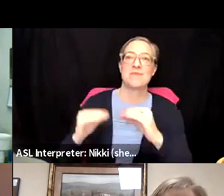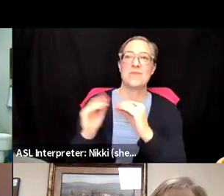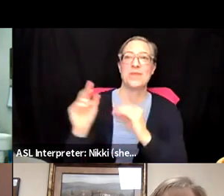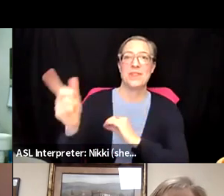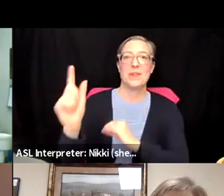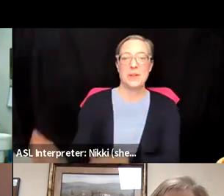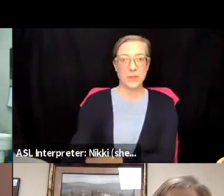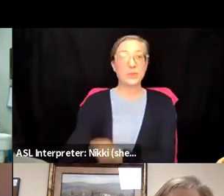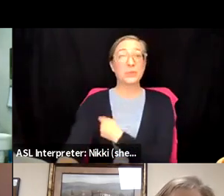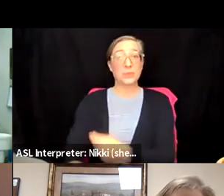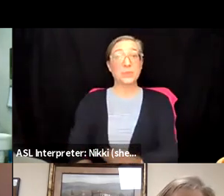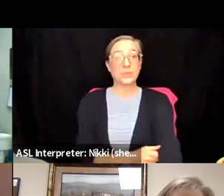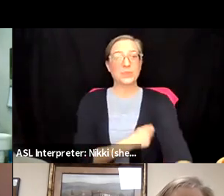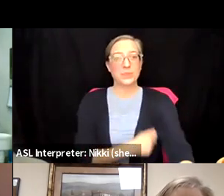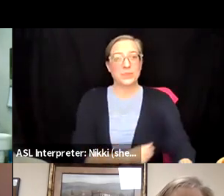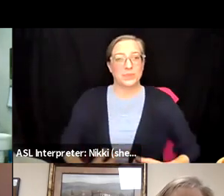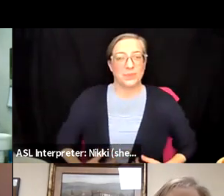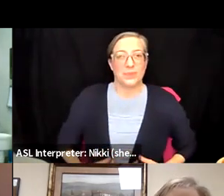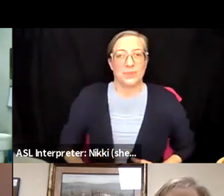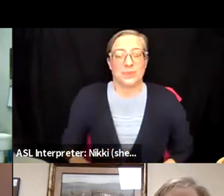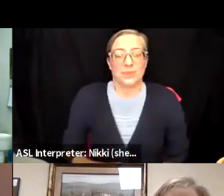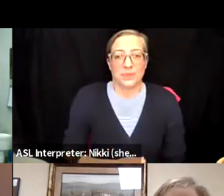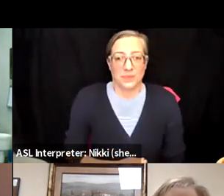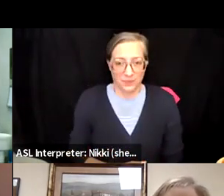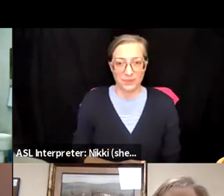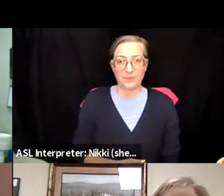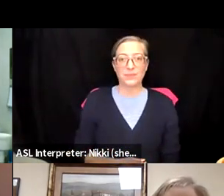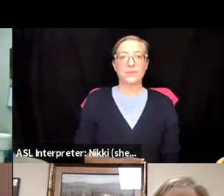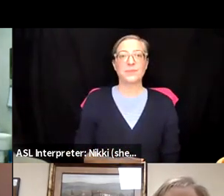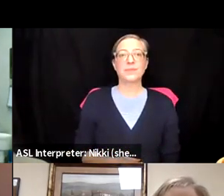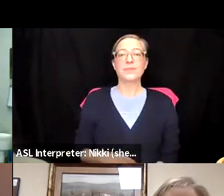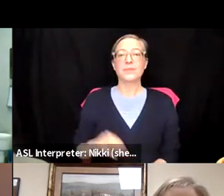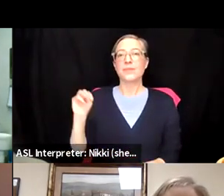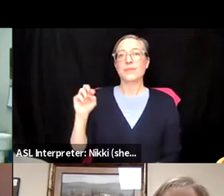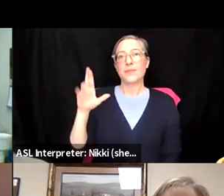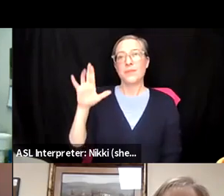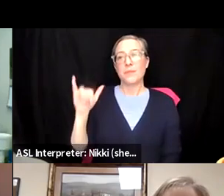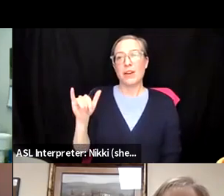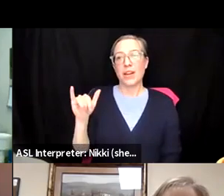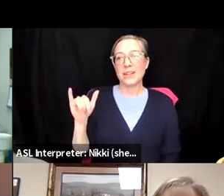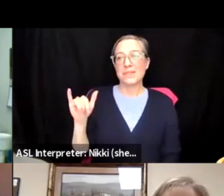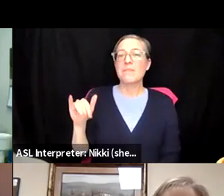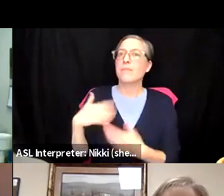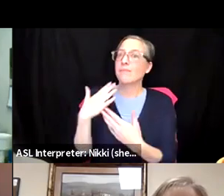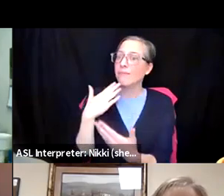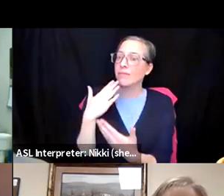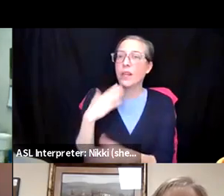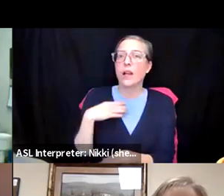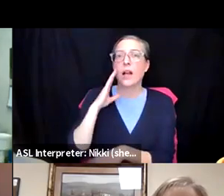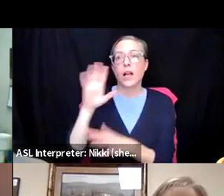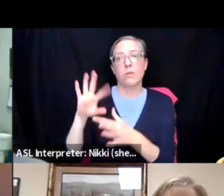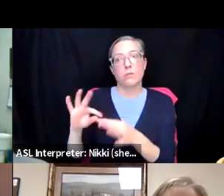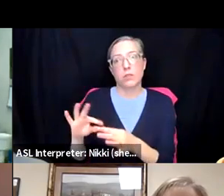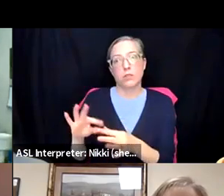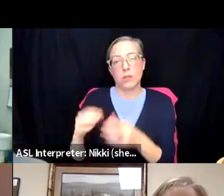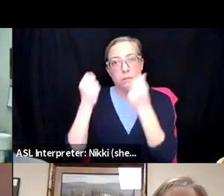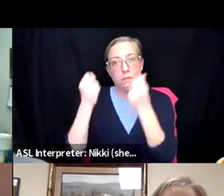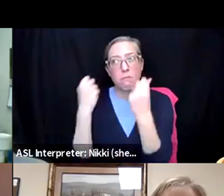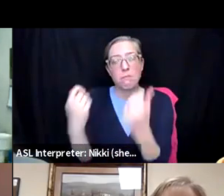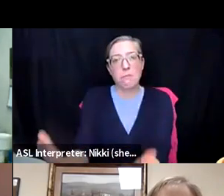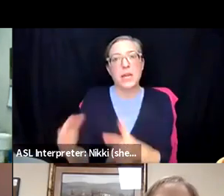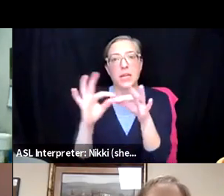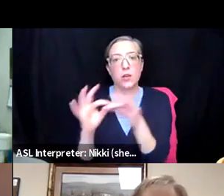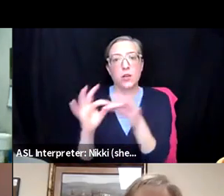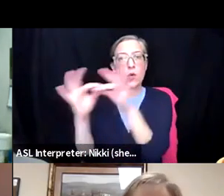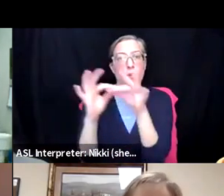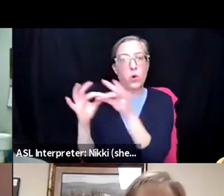presentation. Thank you, Andrea. And I'm going to mention right now, there are tons of wonderful coordinators of the ADRCs